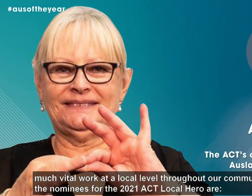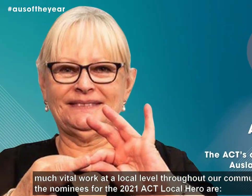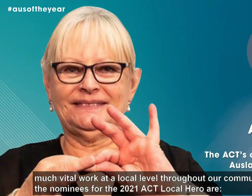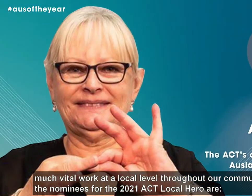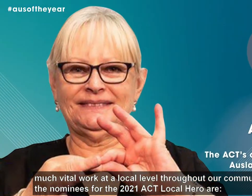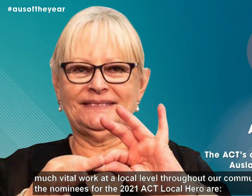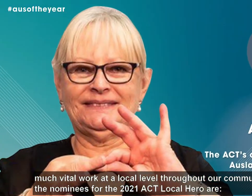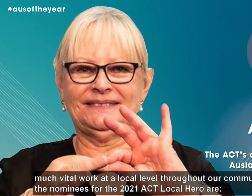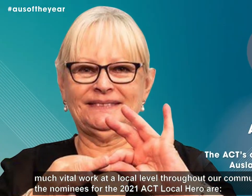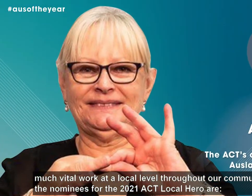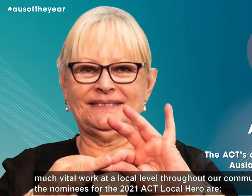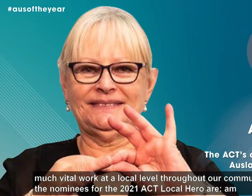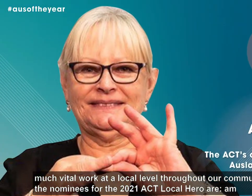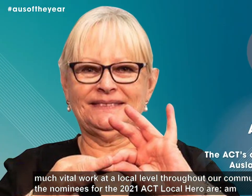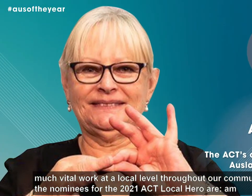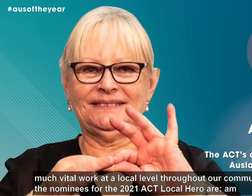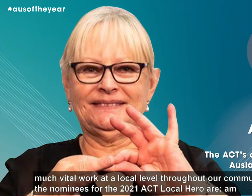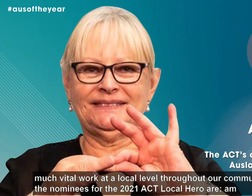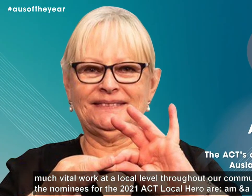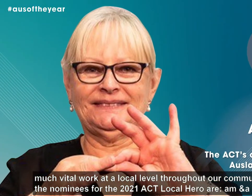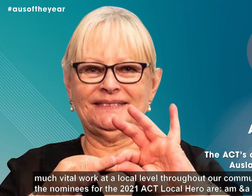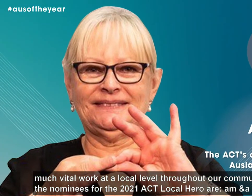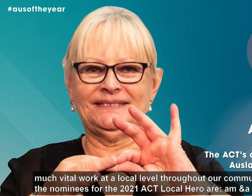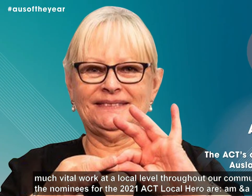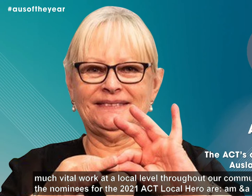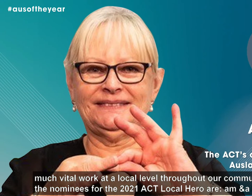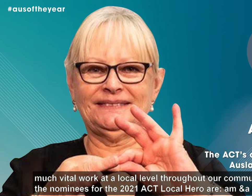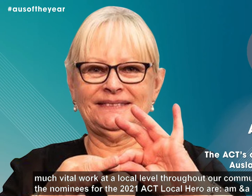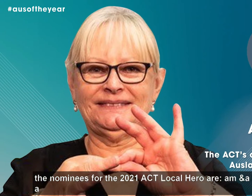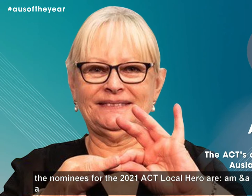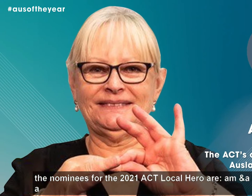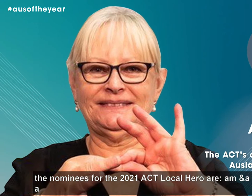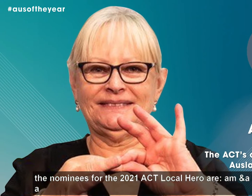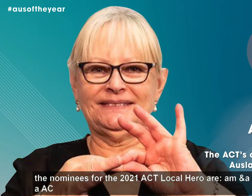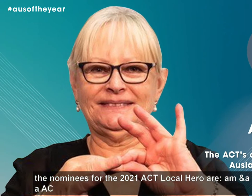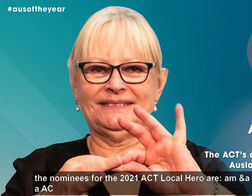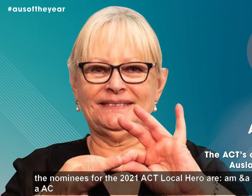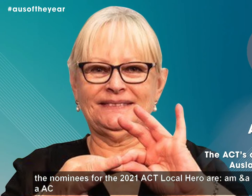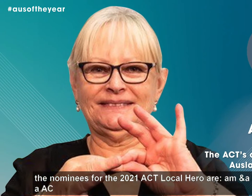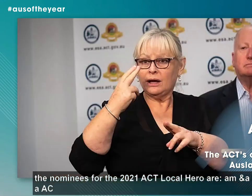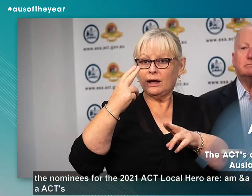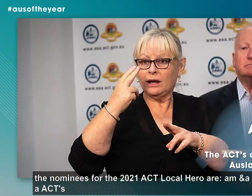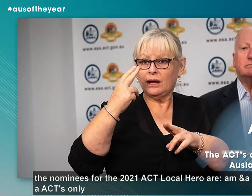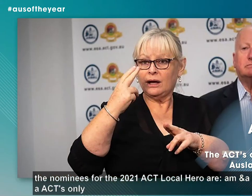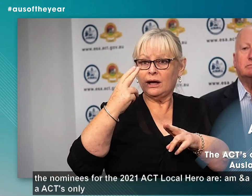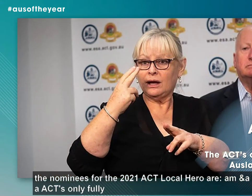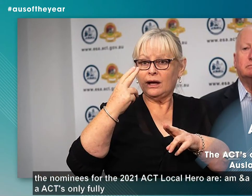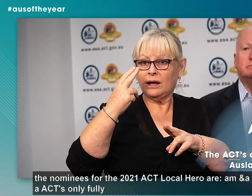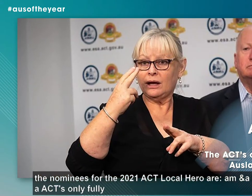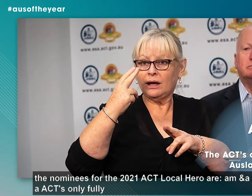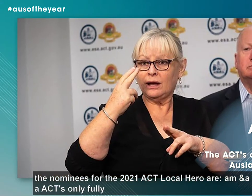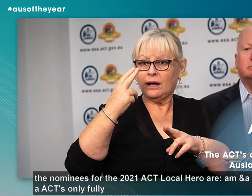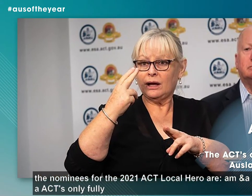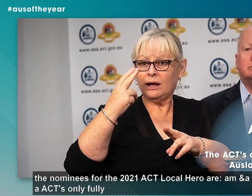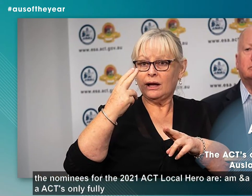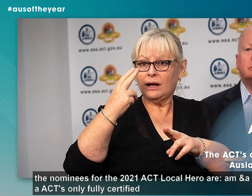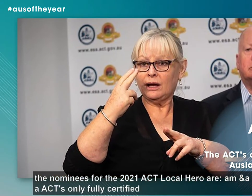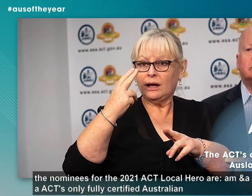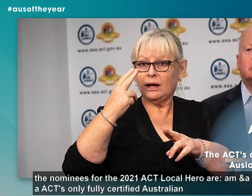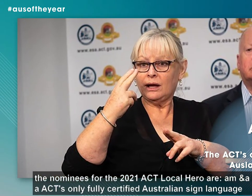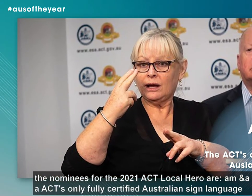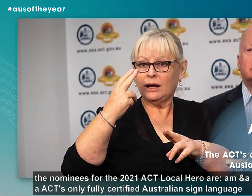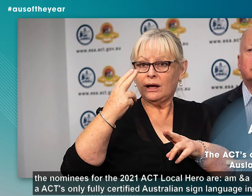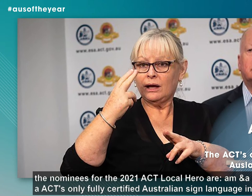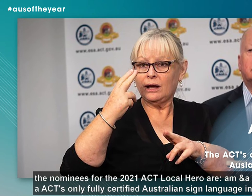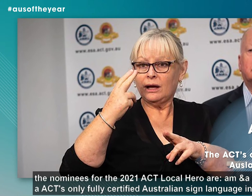Amanda Doleshi, the ACT's only fully certified Australian Sign Language interpreter. She has dedicated her